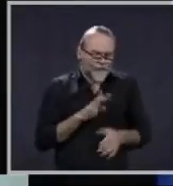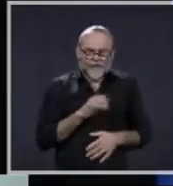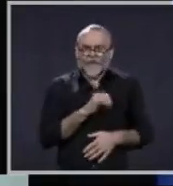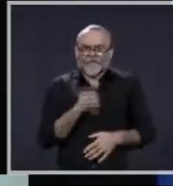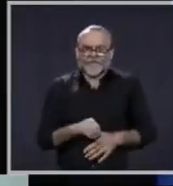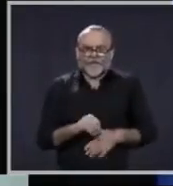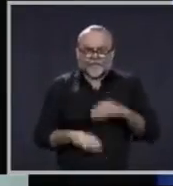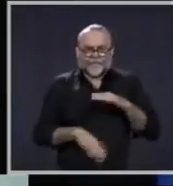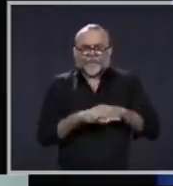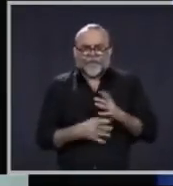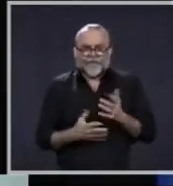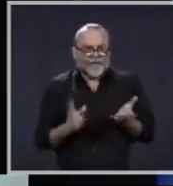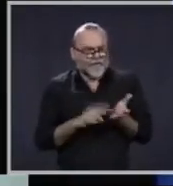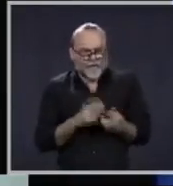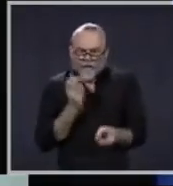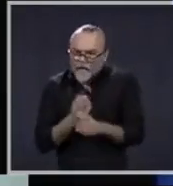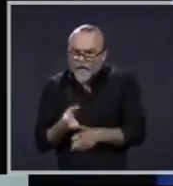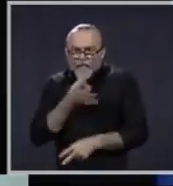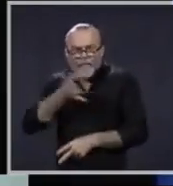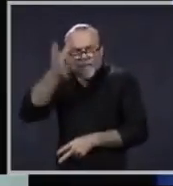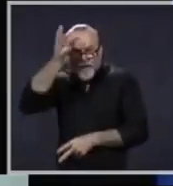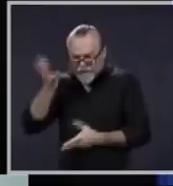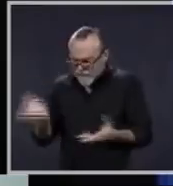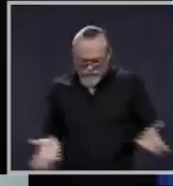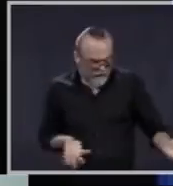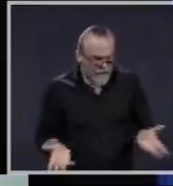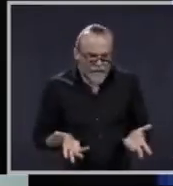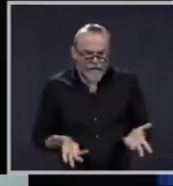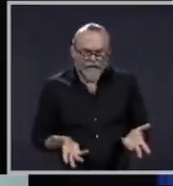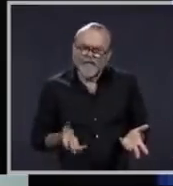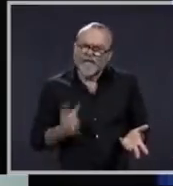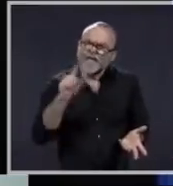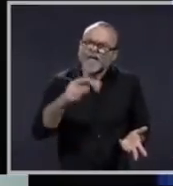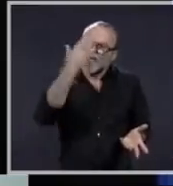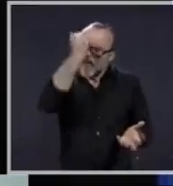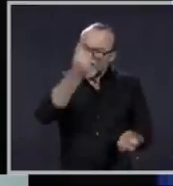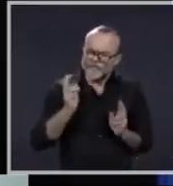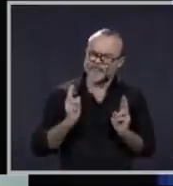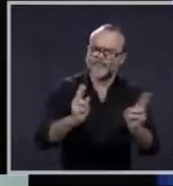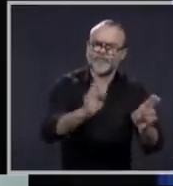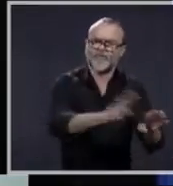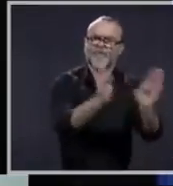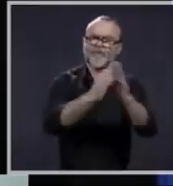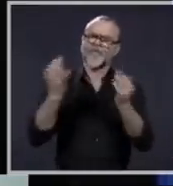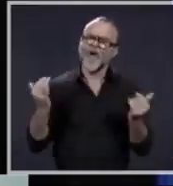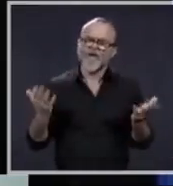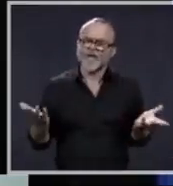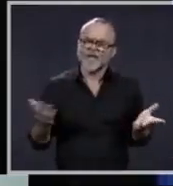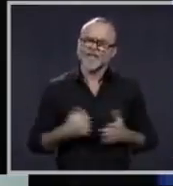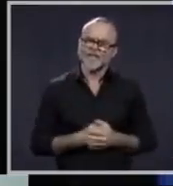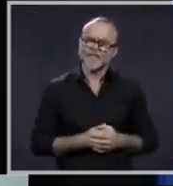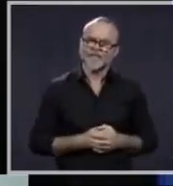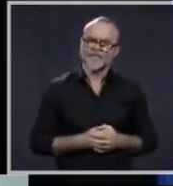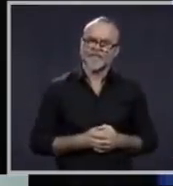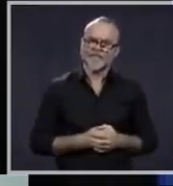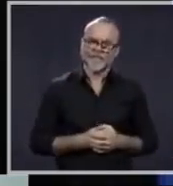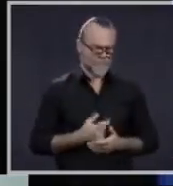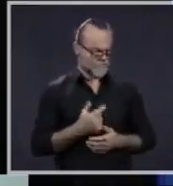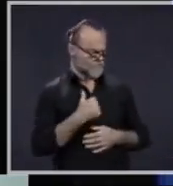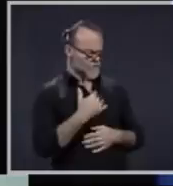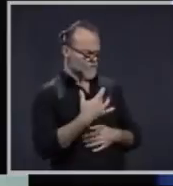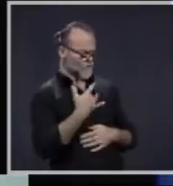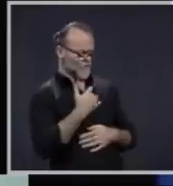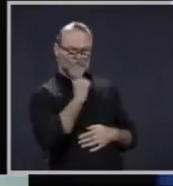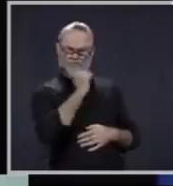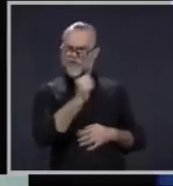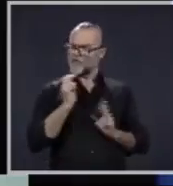will open the daycare centers the week after. And because there would be only 3 weeks remaining